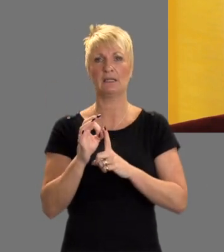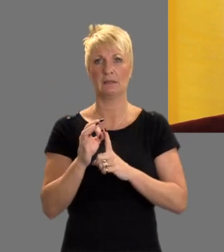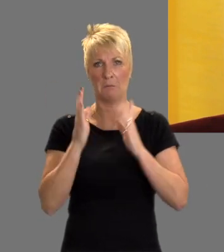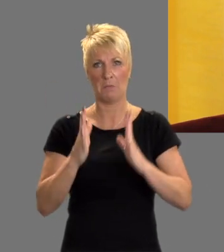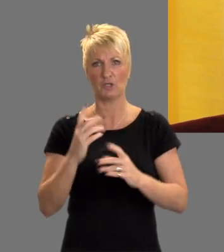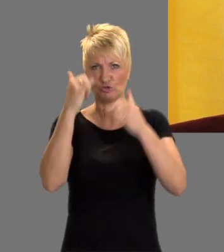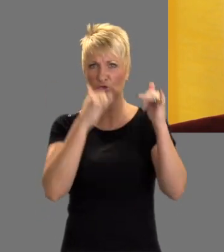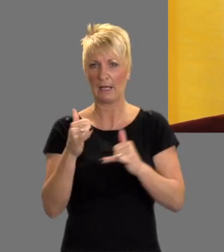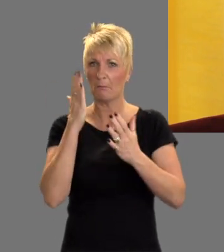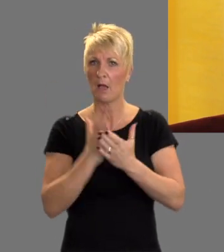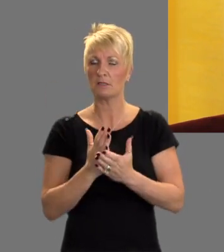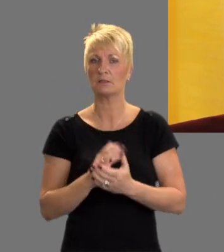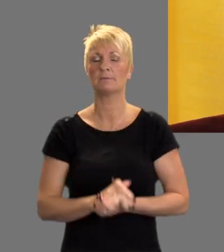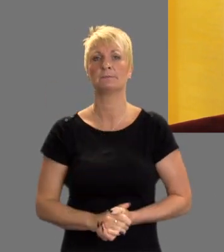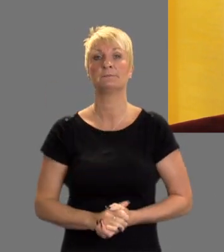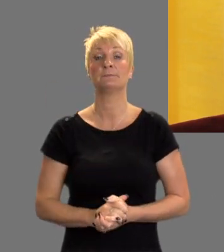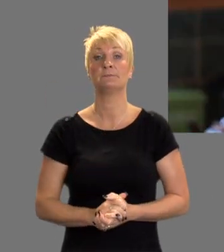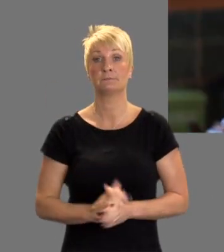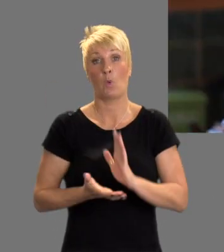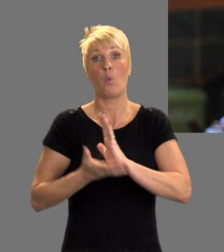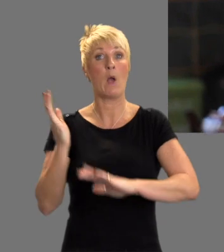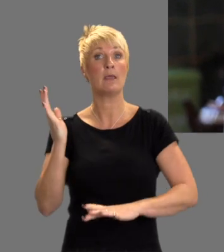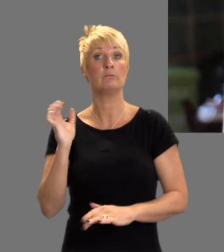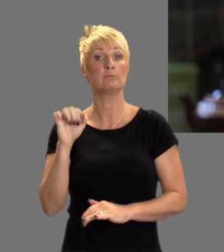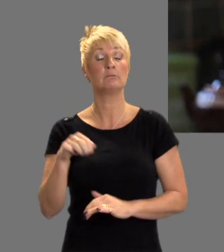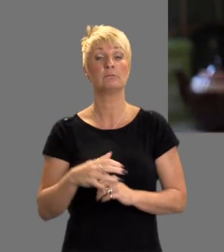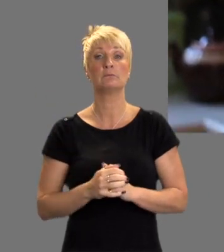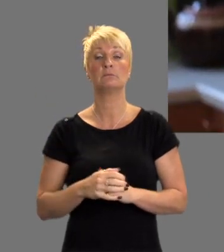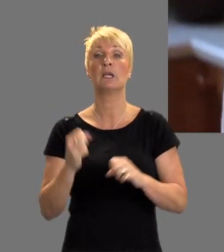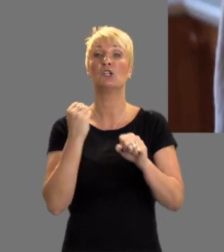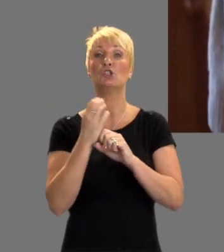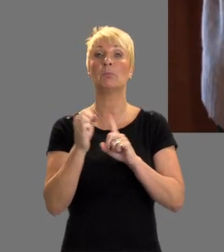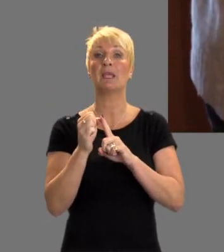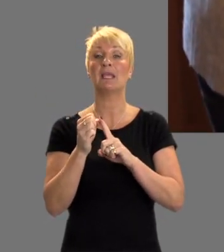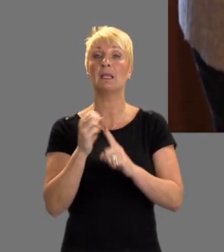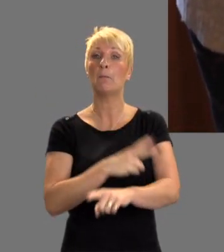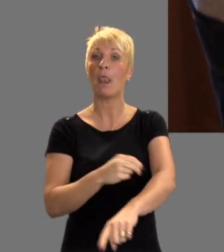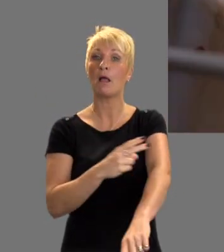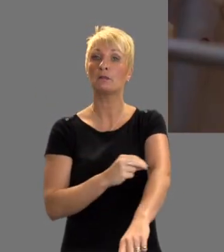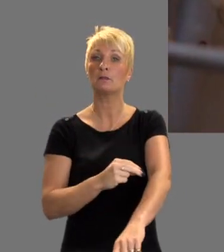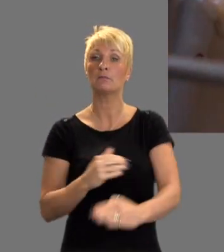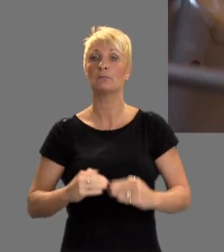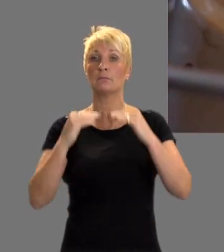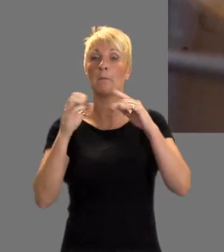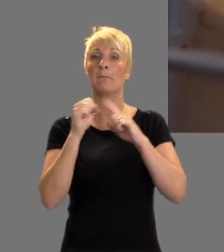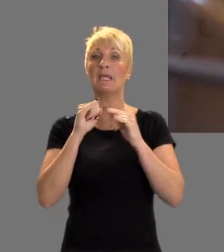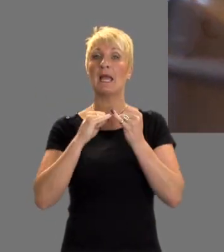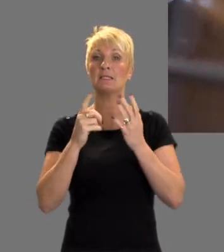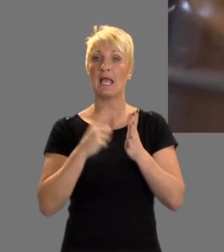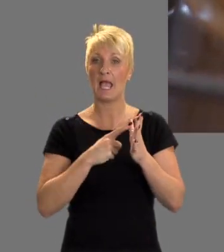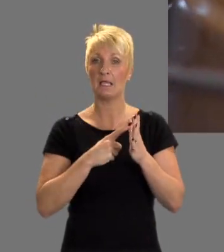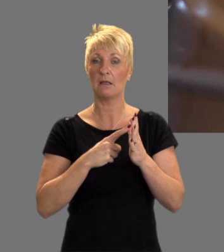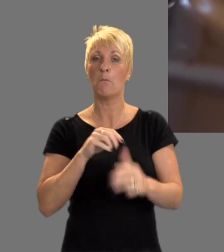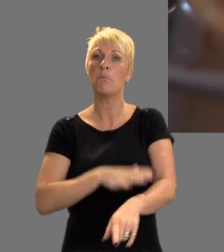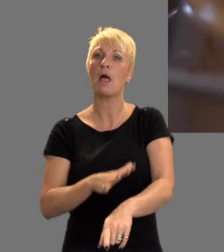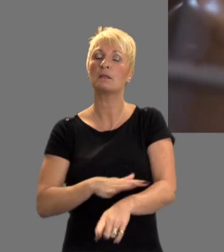should be getting that checked out. So I did. The GP performed blood tests which showed a high level of PSA in Dad's blood.